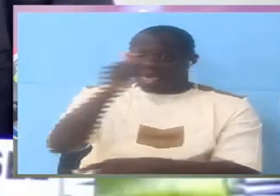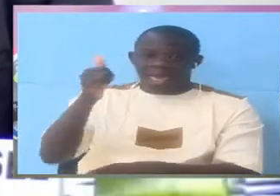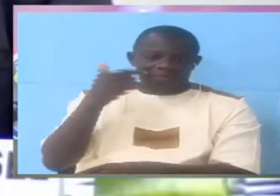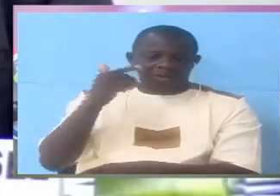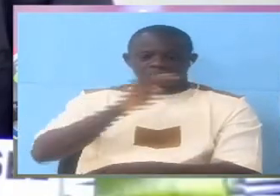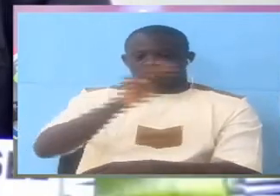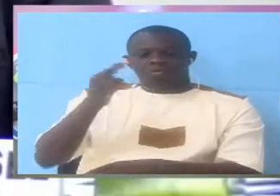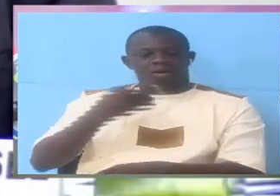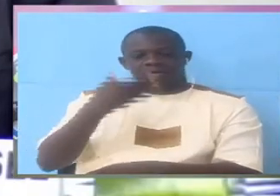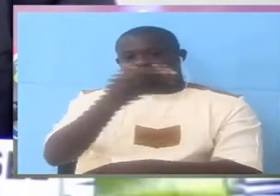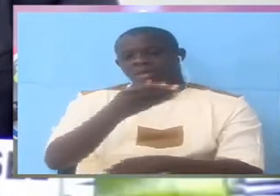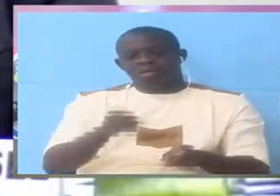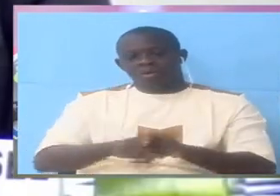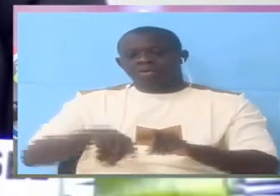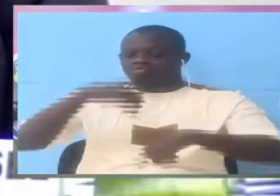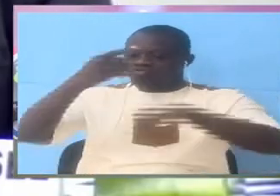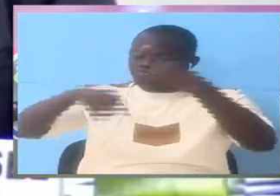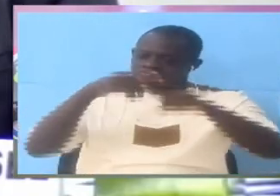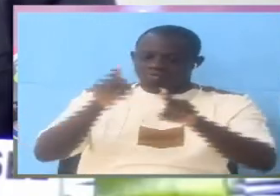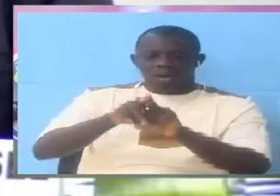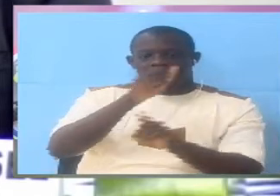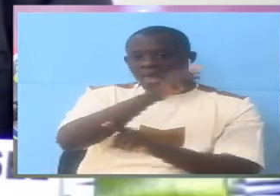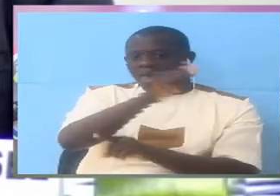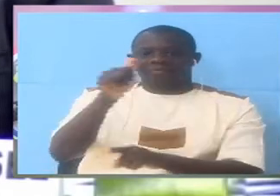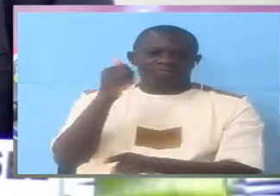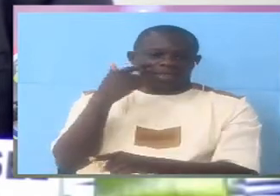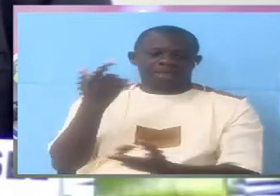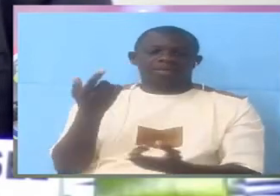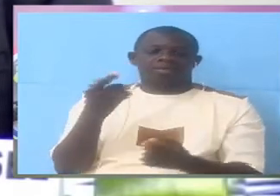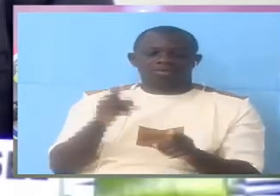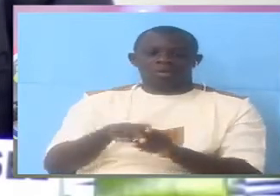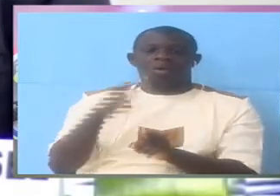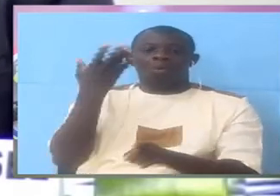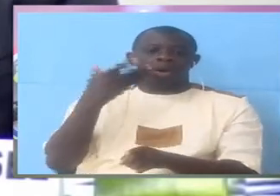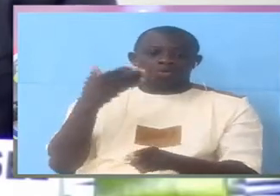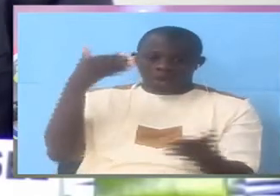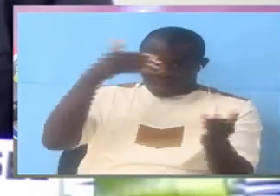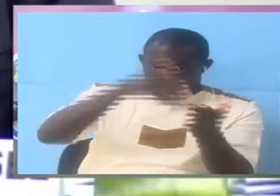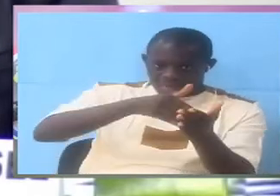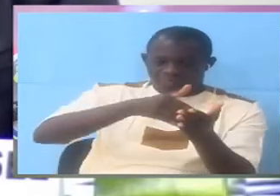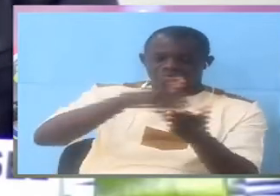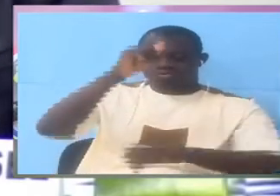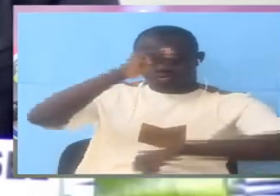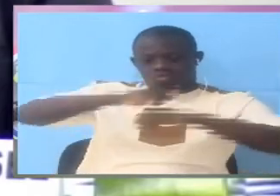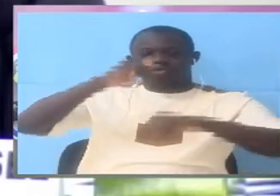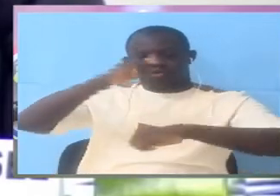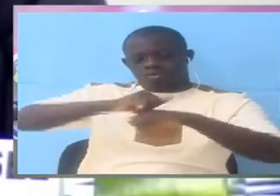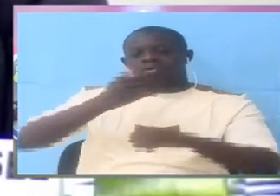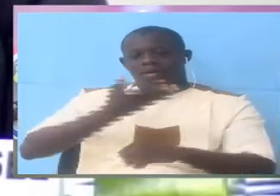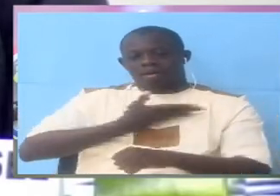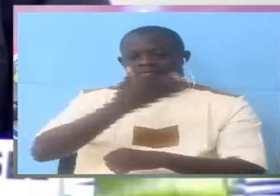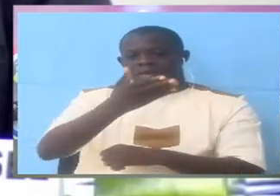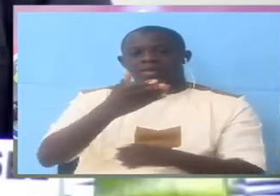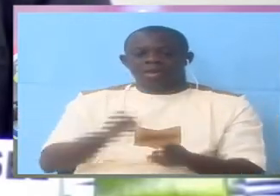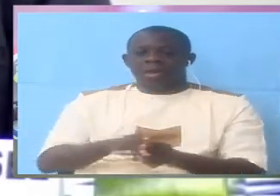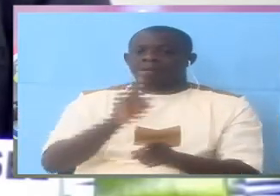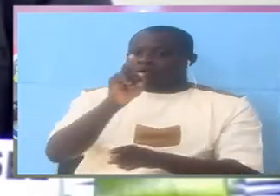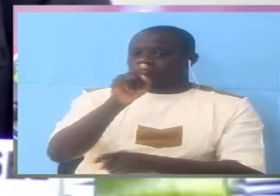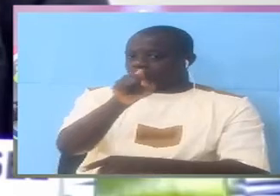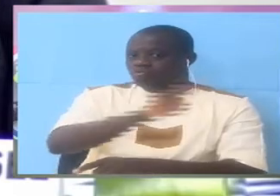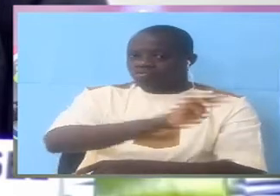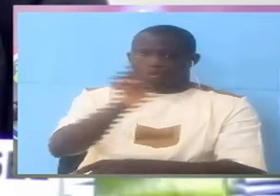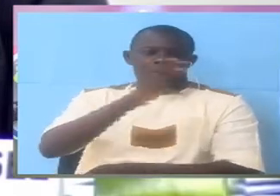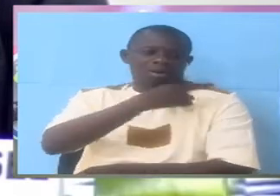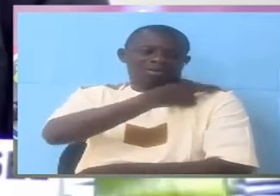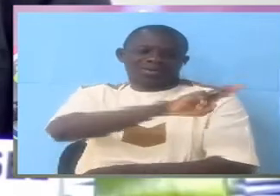continued on a daily basis. When you came, there was torture. Once we are aware of, yes. I cannot say every day. But you did not resign until